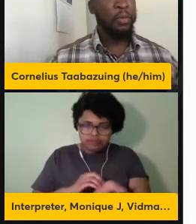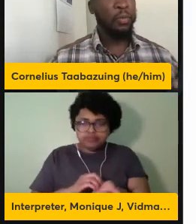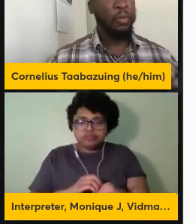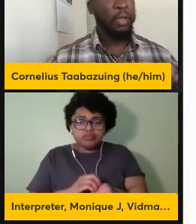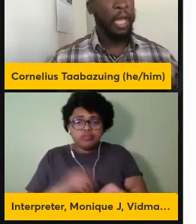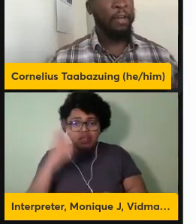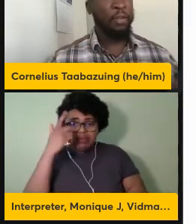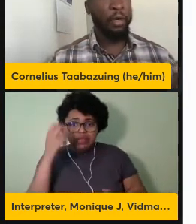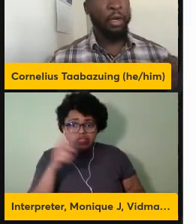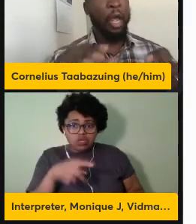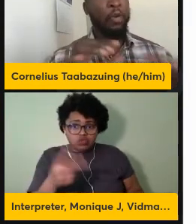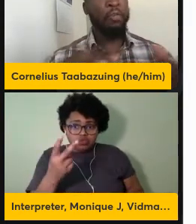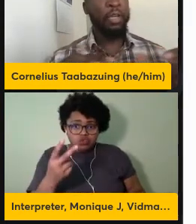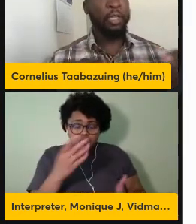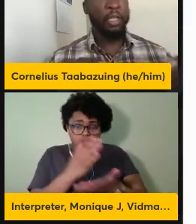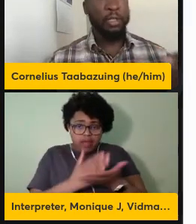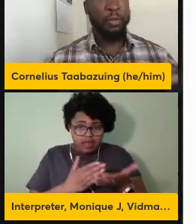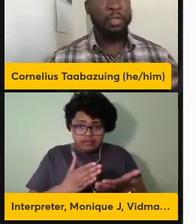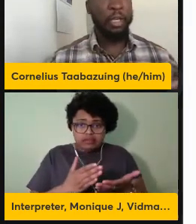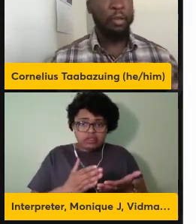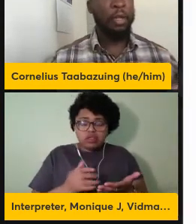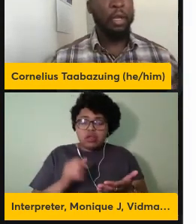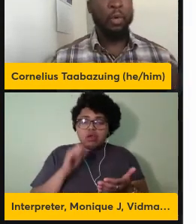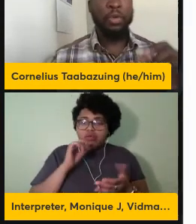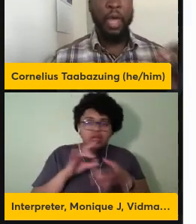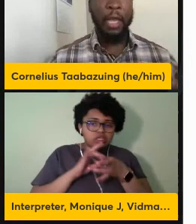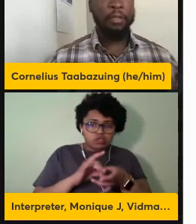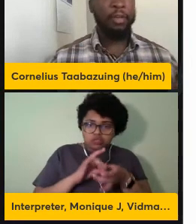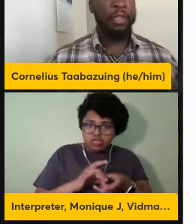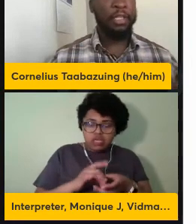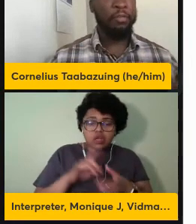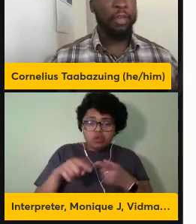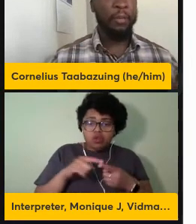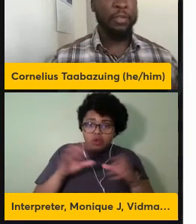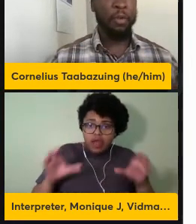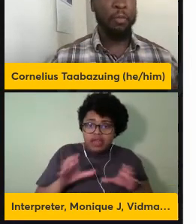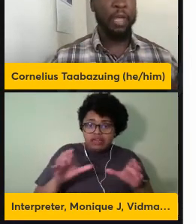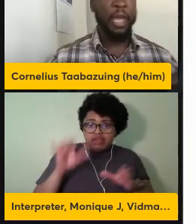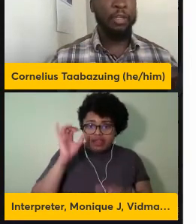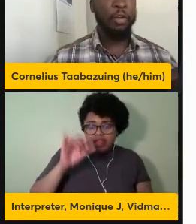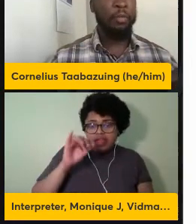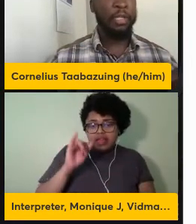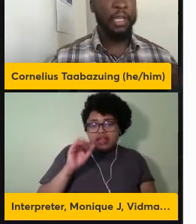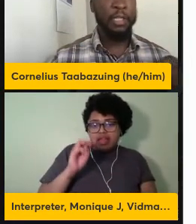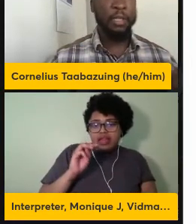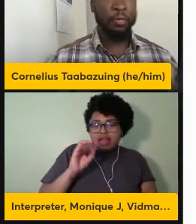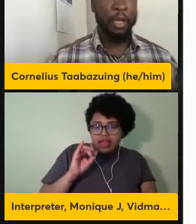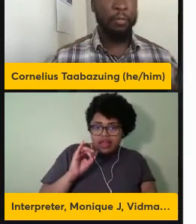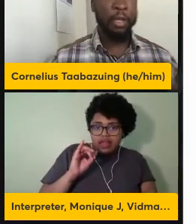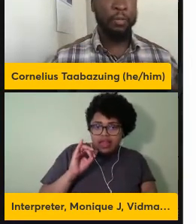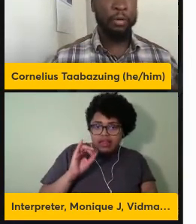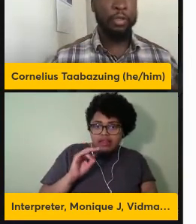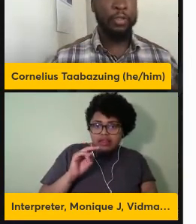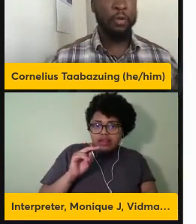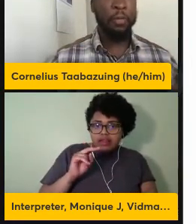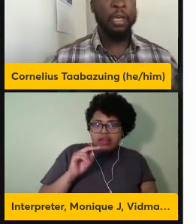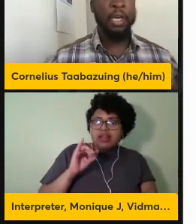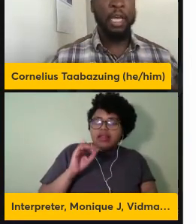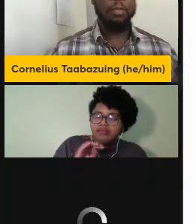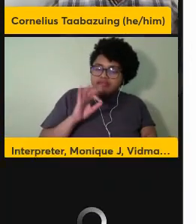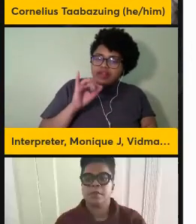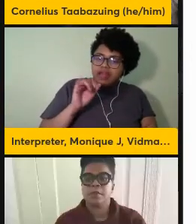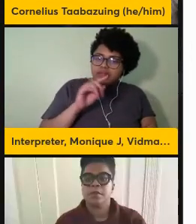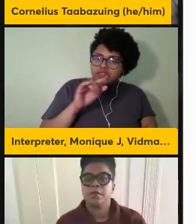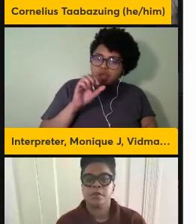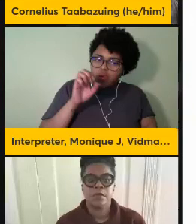these two halves are non-covalently associated, when you activate this inflammasome, the N-terminus gets degraded by the proteasome